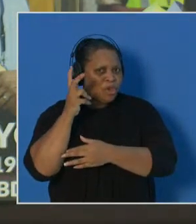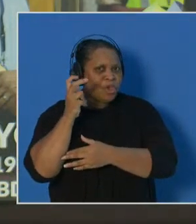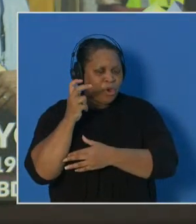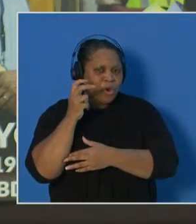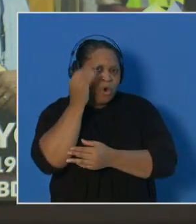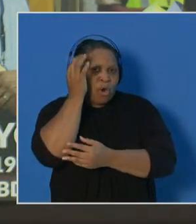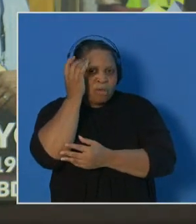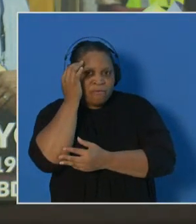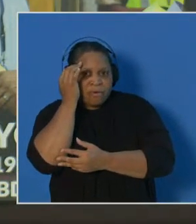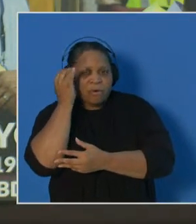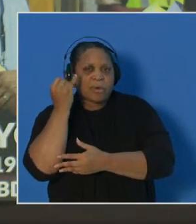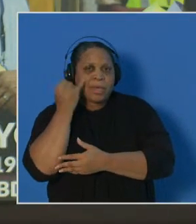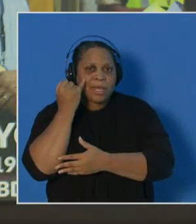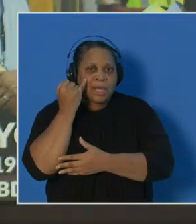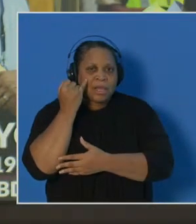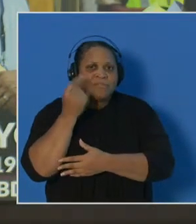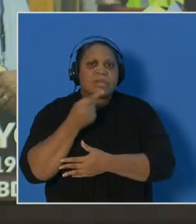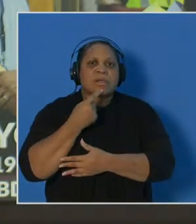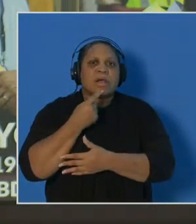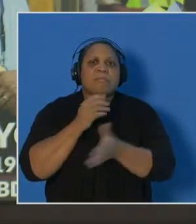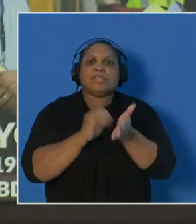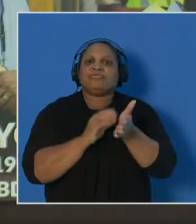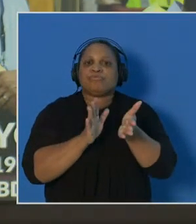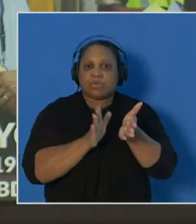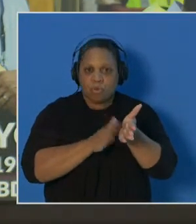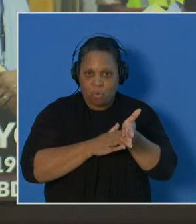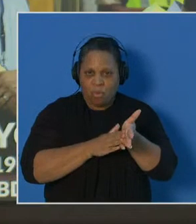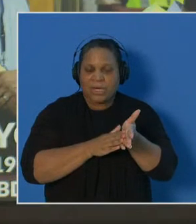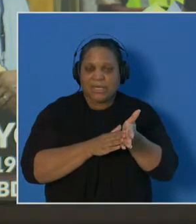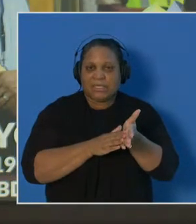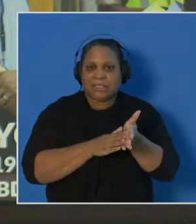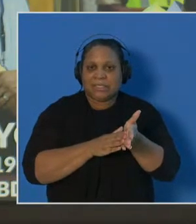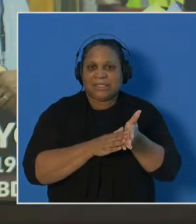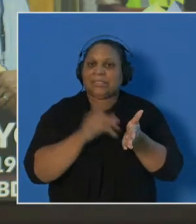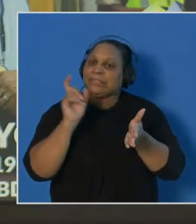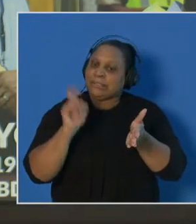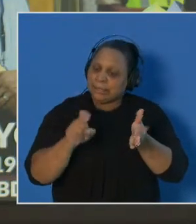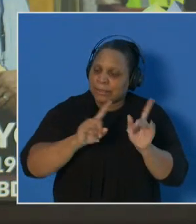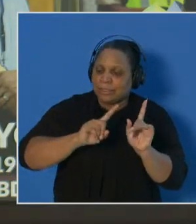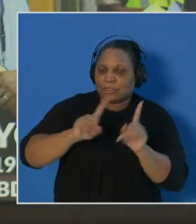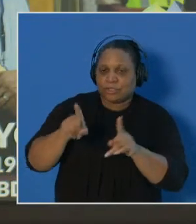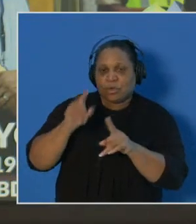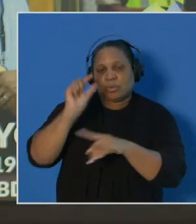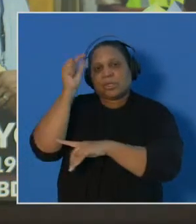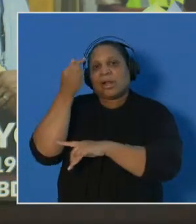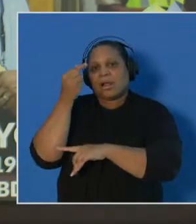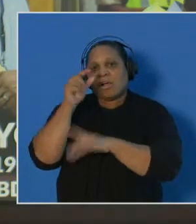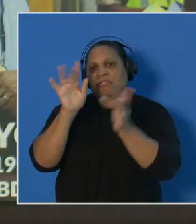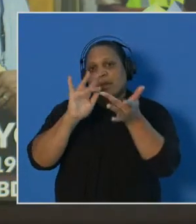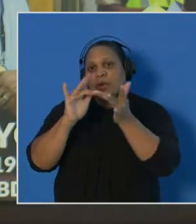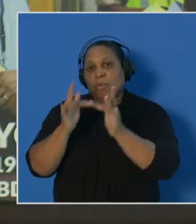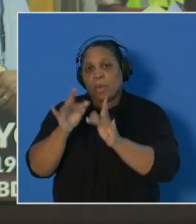reflected is to have your comments recorded. And that is that you must go to the government website,